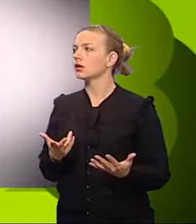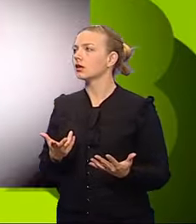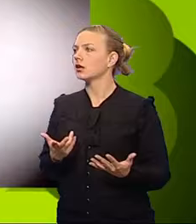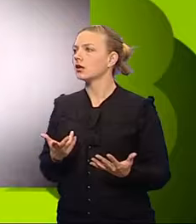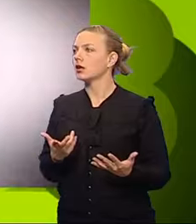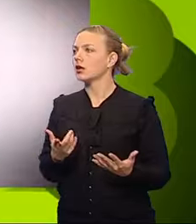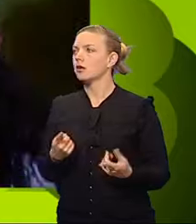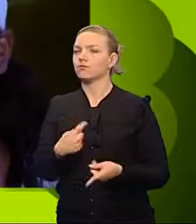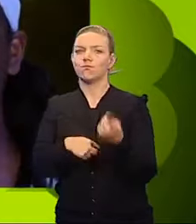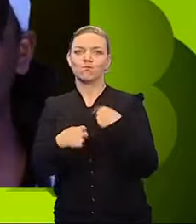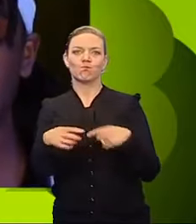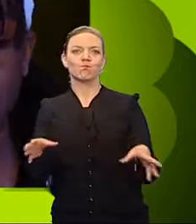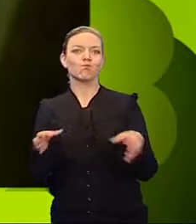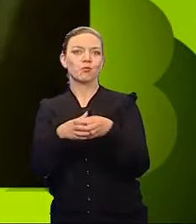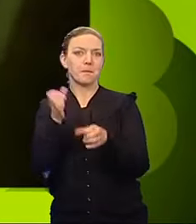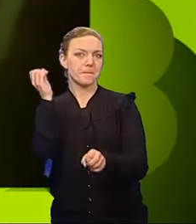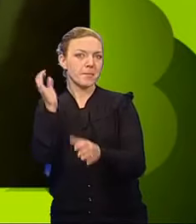You have passed.